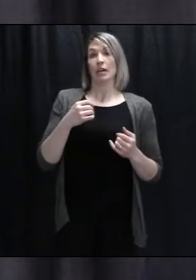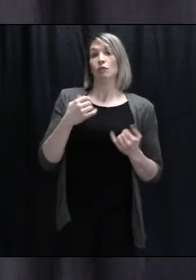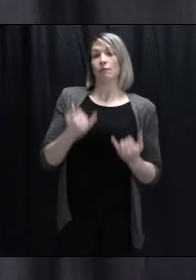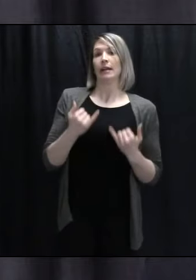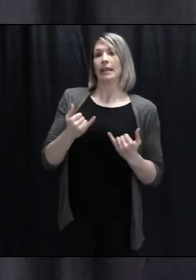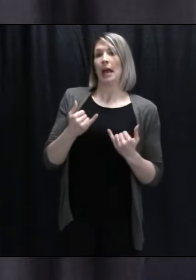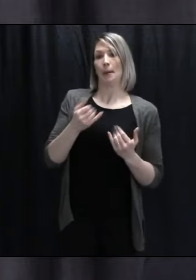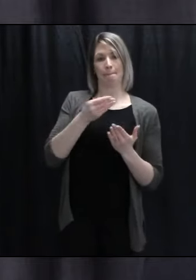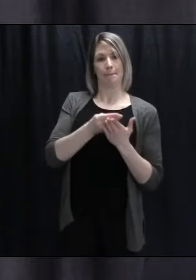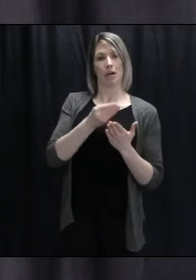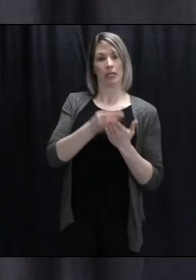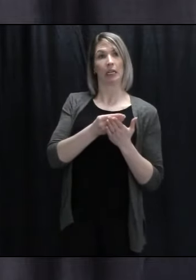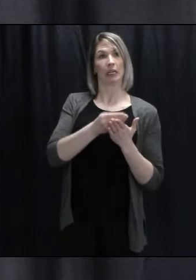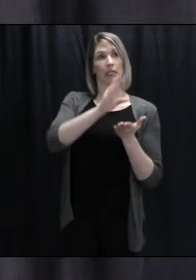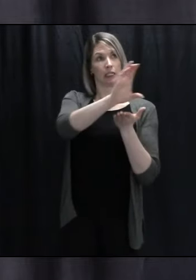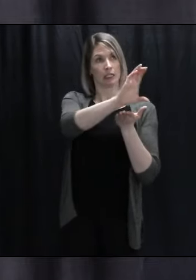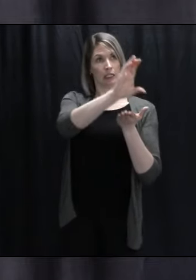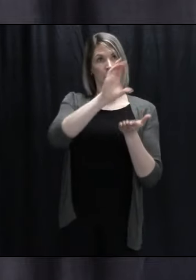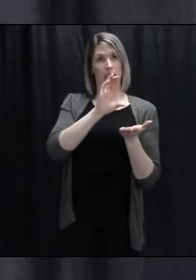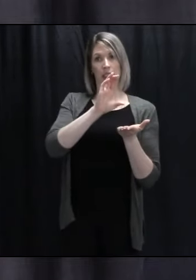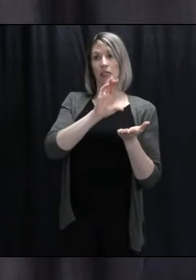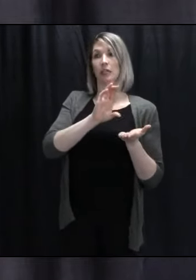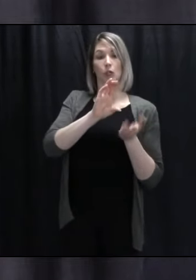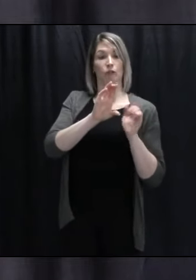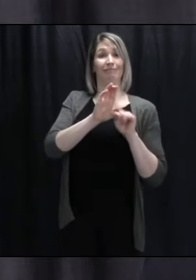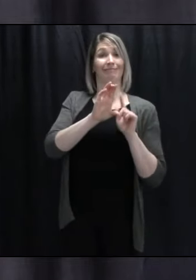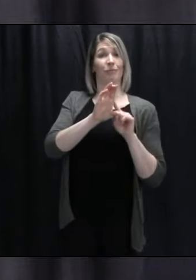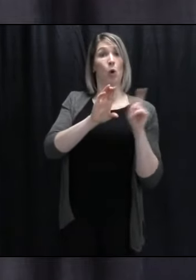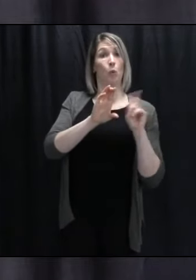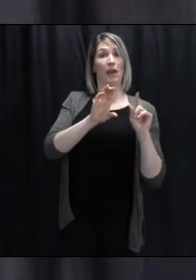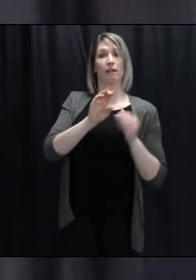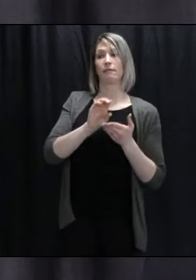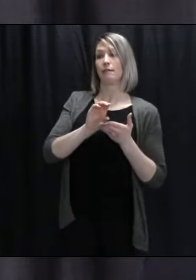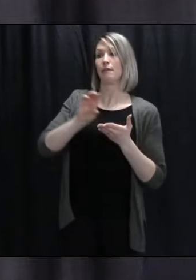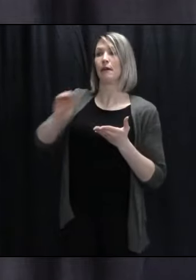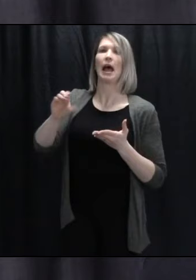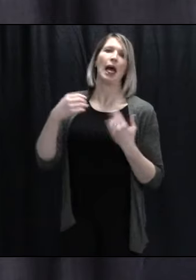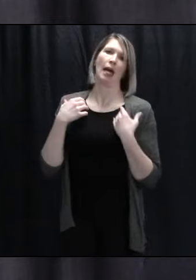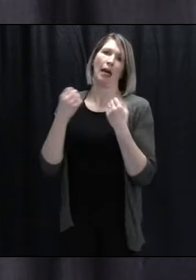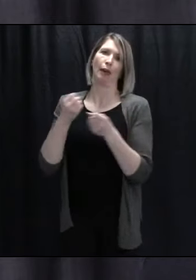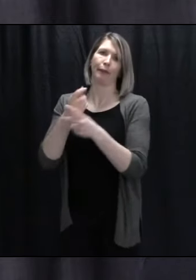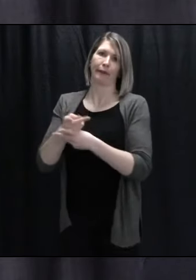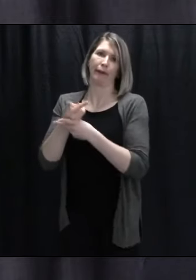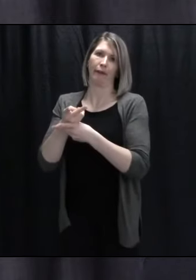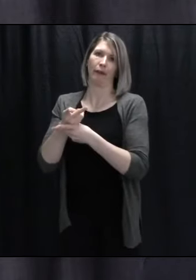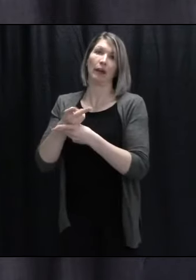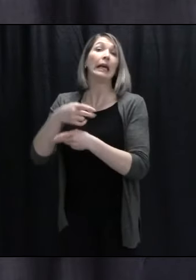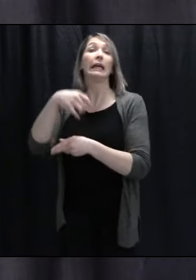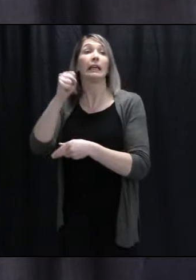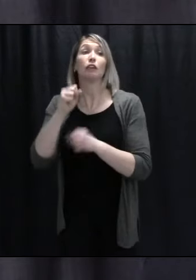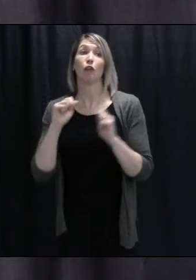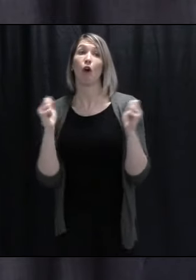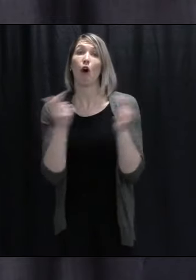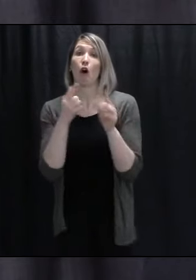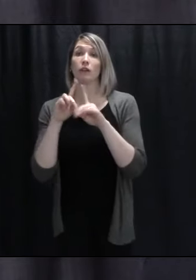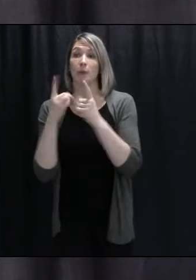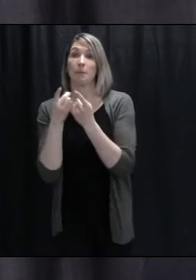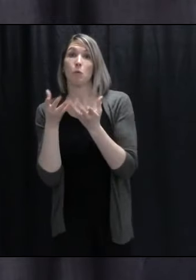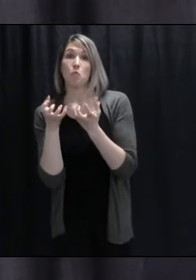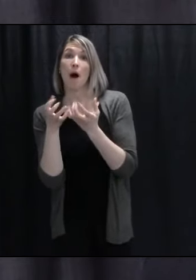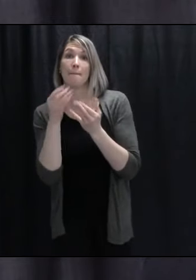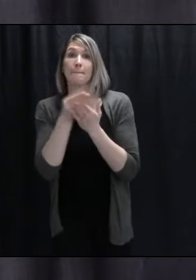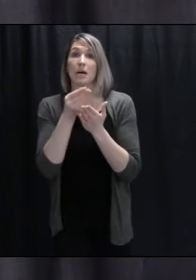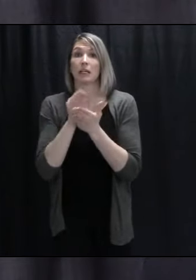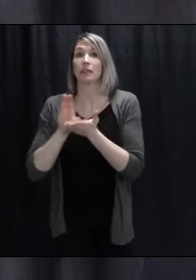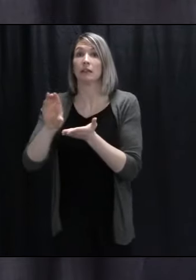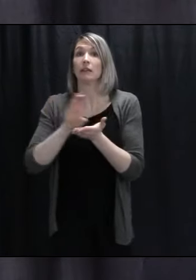system. Of course, this is our priority right now. It's the priority of every single department. And as you've seen, just when we opened up the